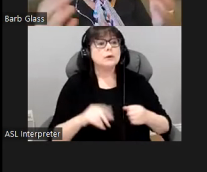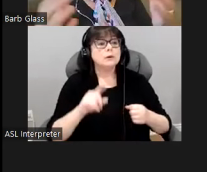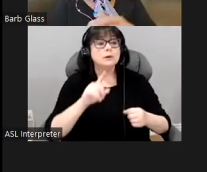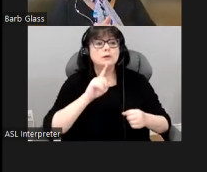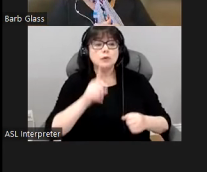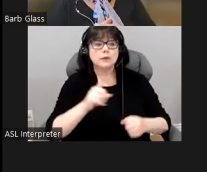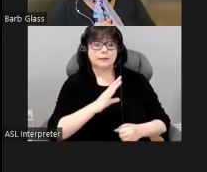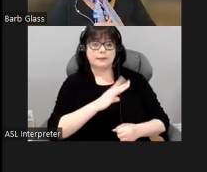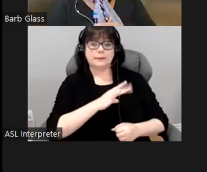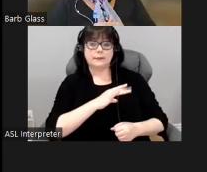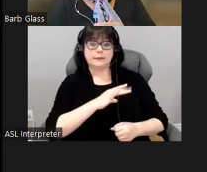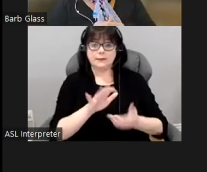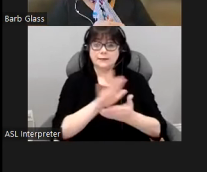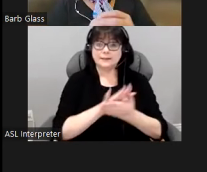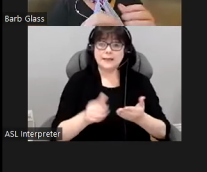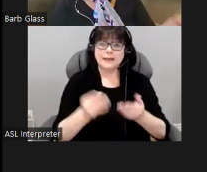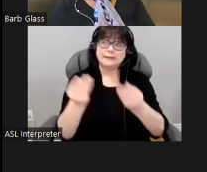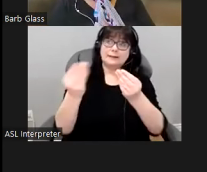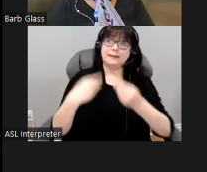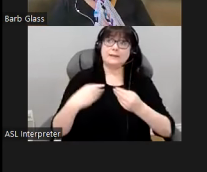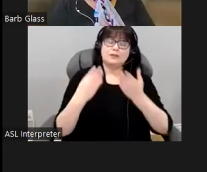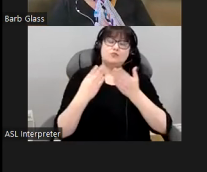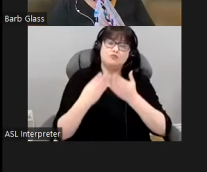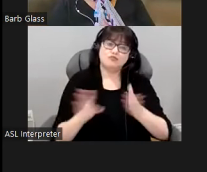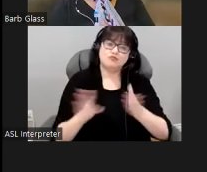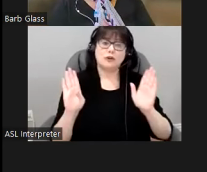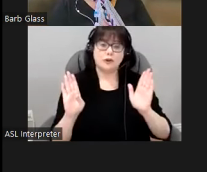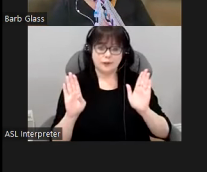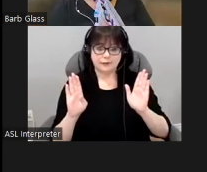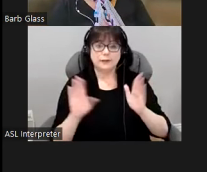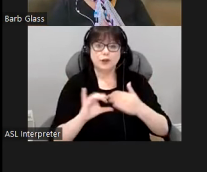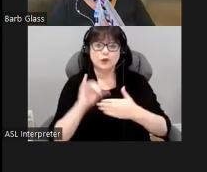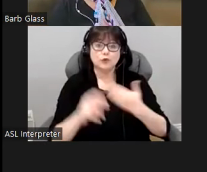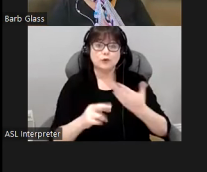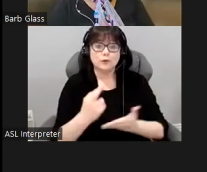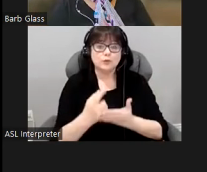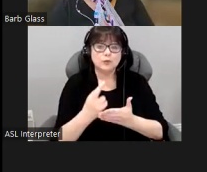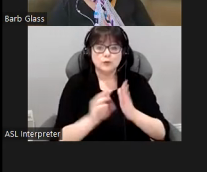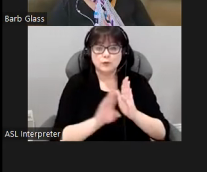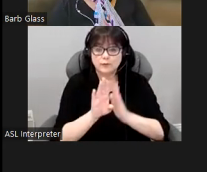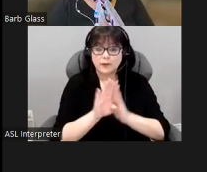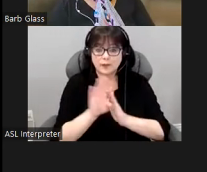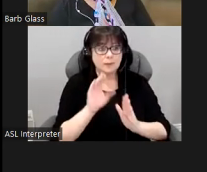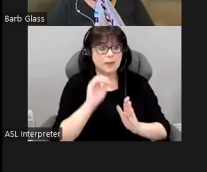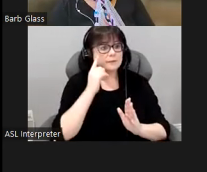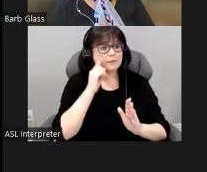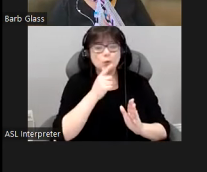broad definition of curriculum resource and who it could be developed for.